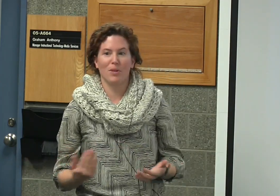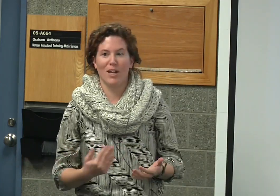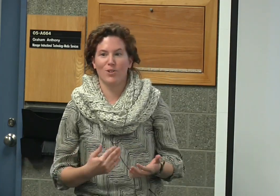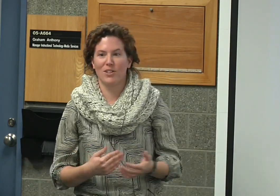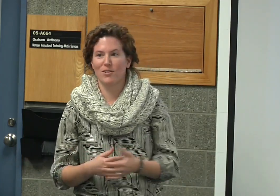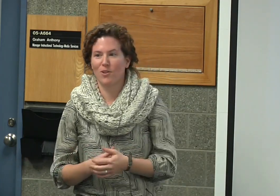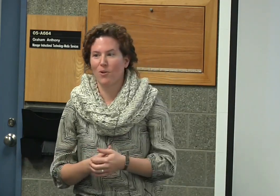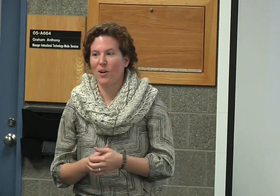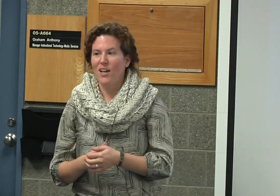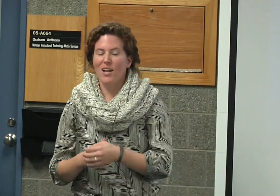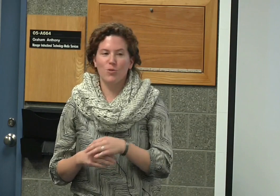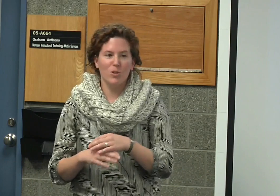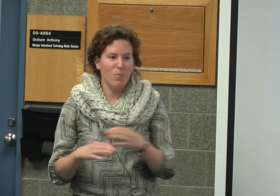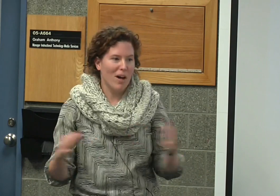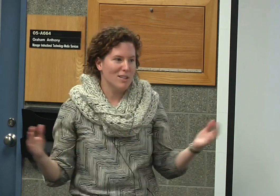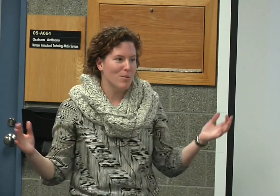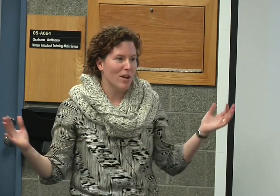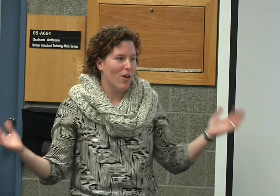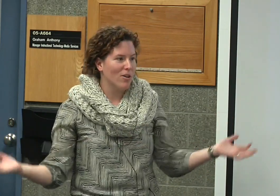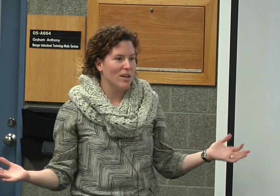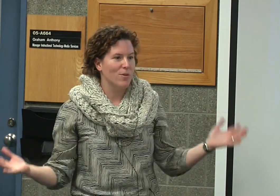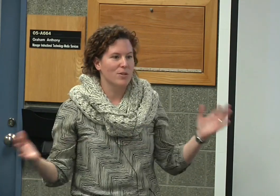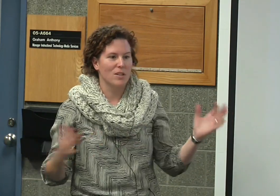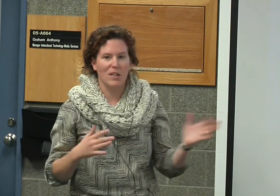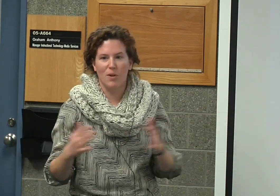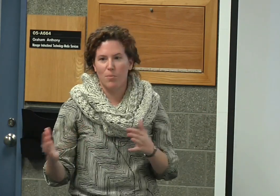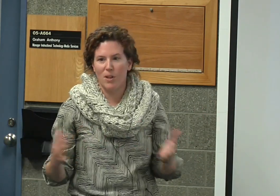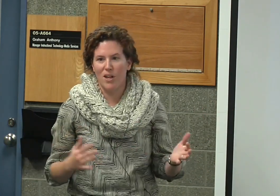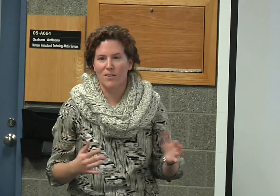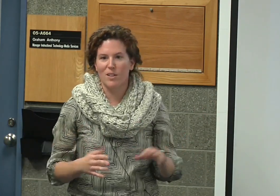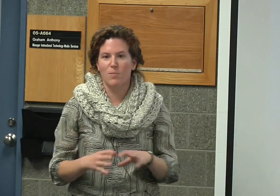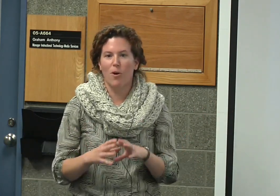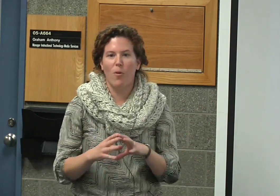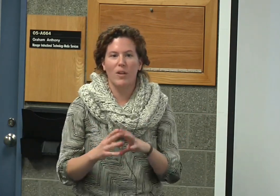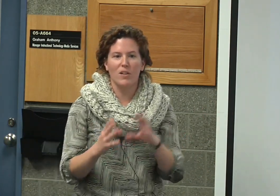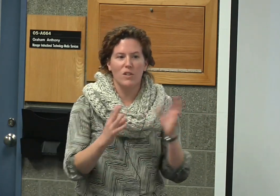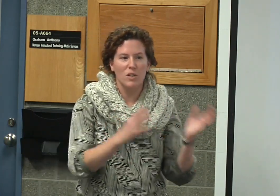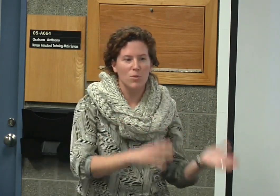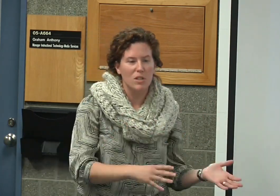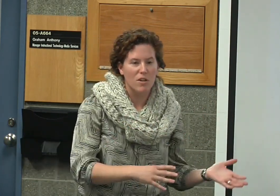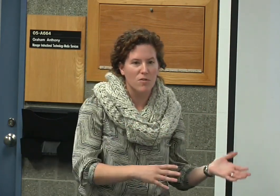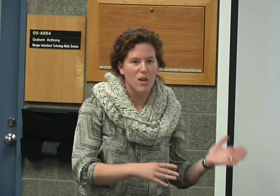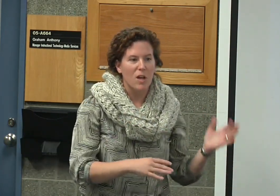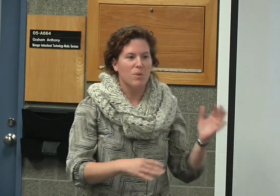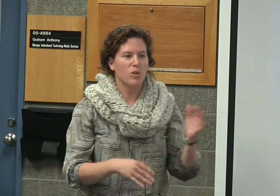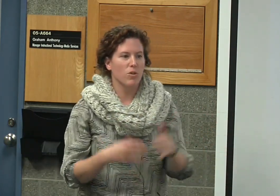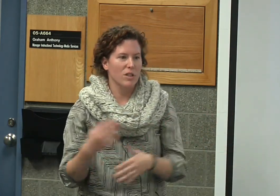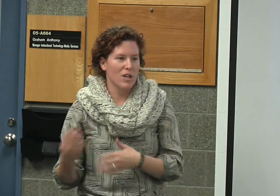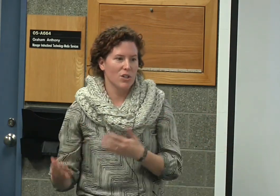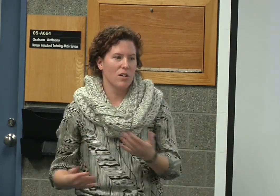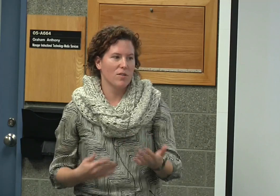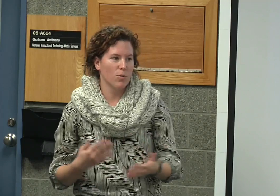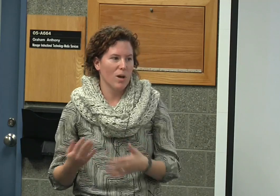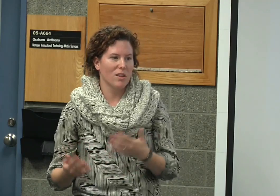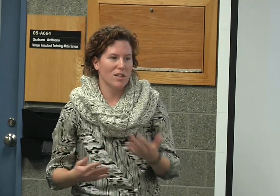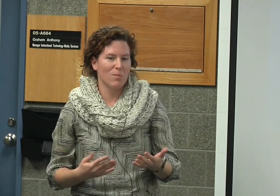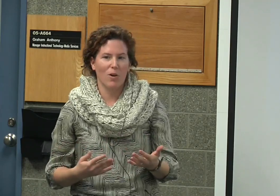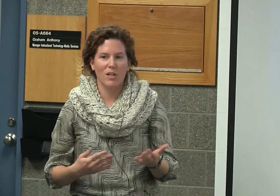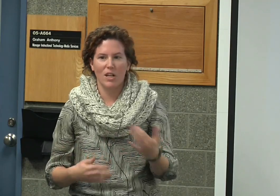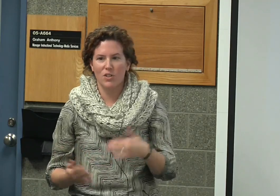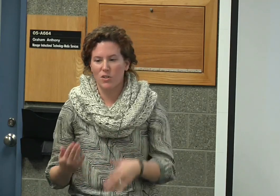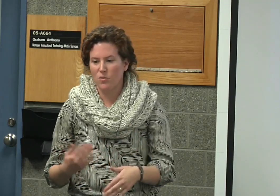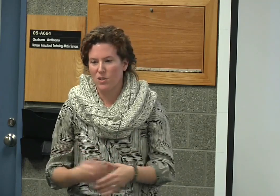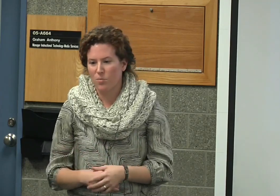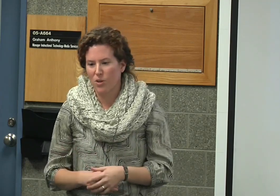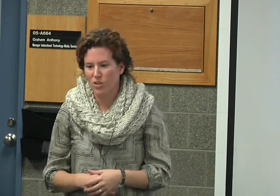for publication. So it's really possible at all levels to think about applying this, not only in the use of, but the creation of, as a way to think